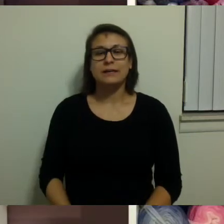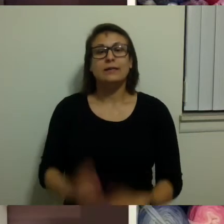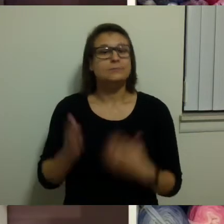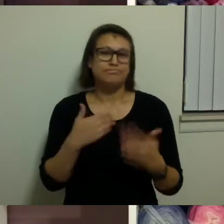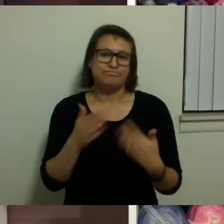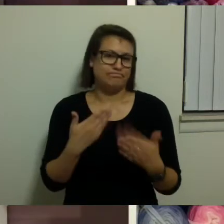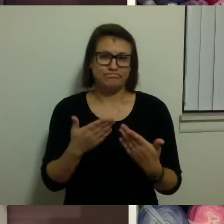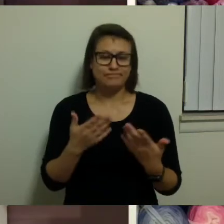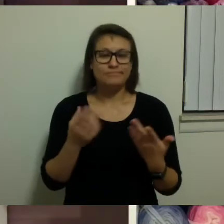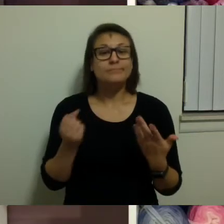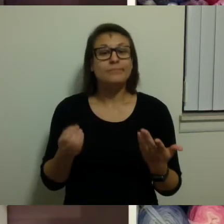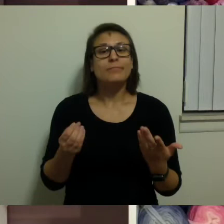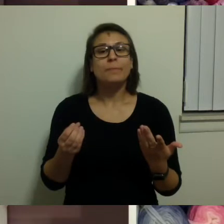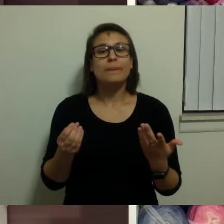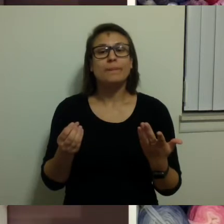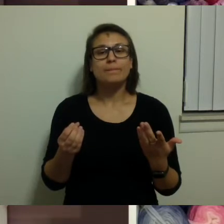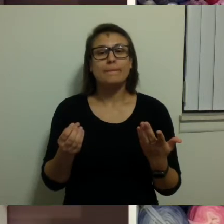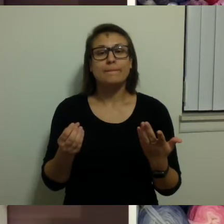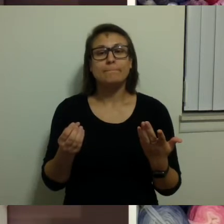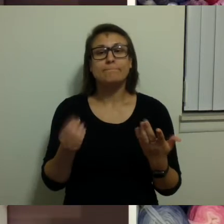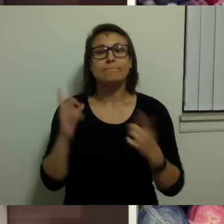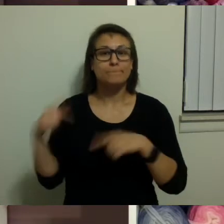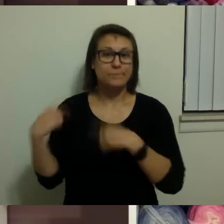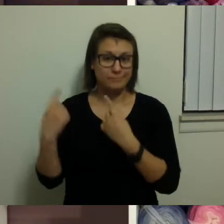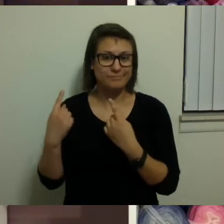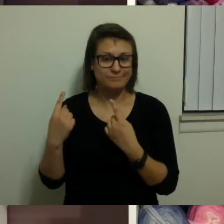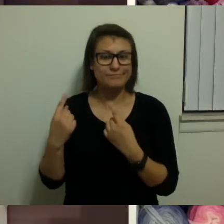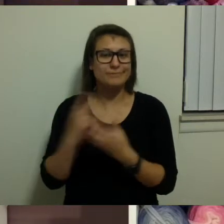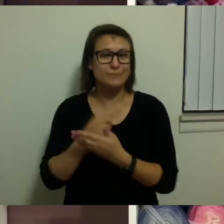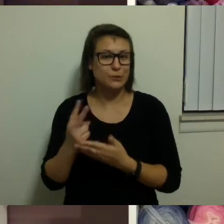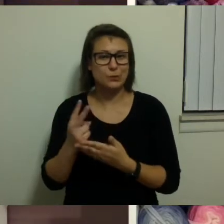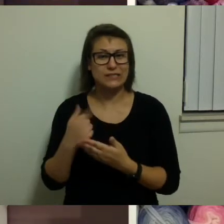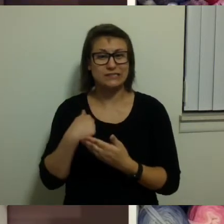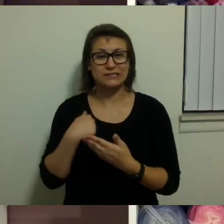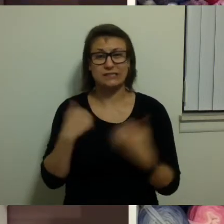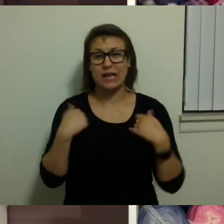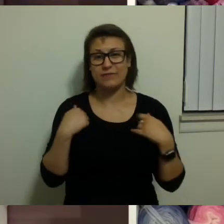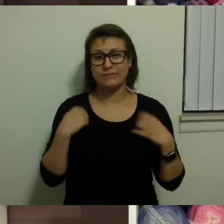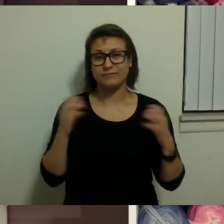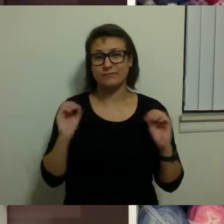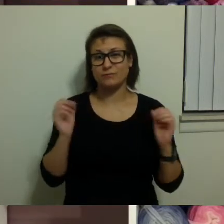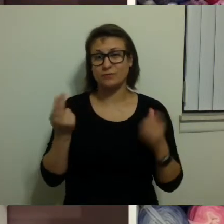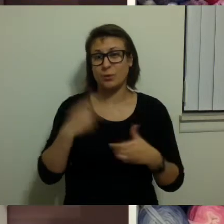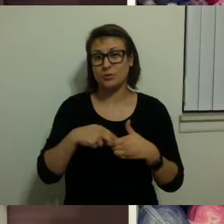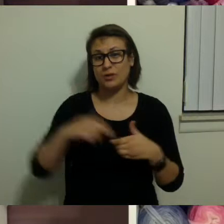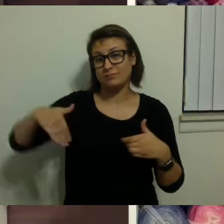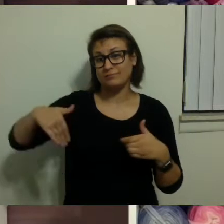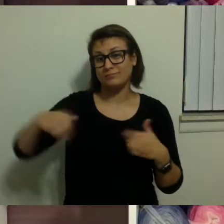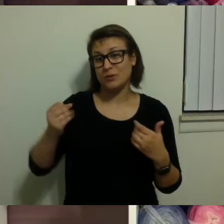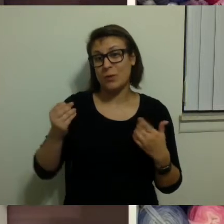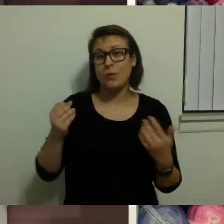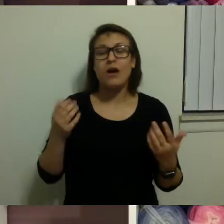Anyways, so it's been going on for 2 weeks. I don't even have anybody joined yet. So I